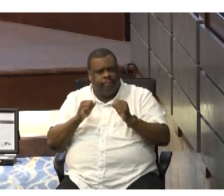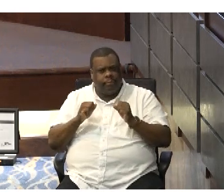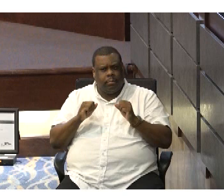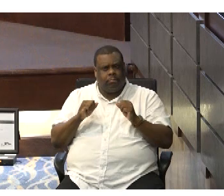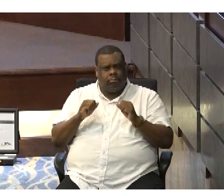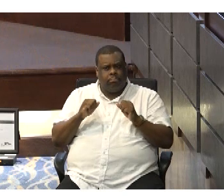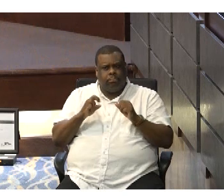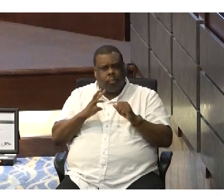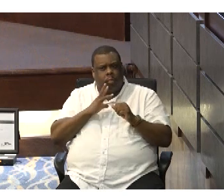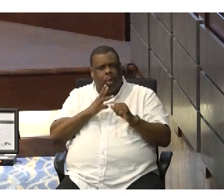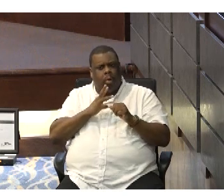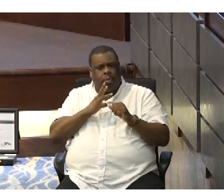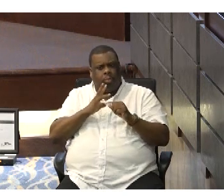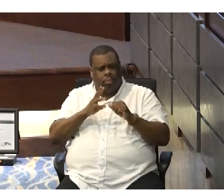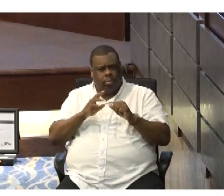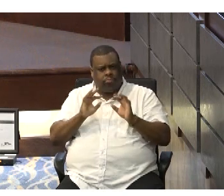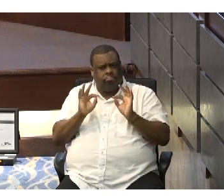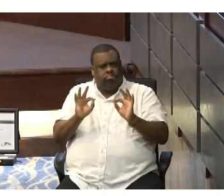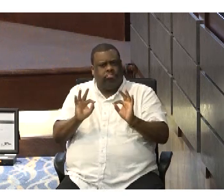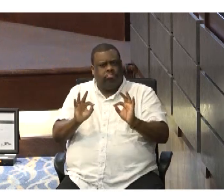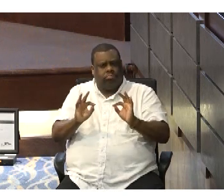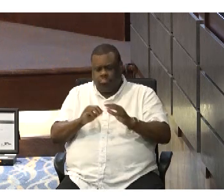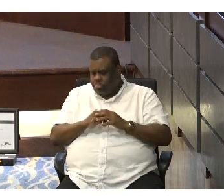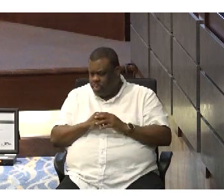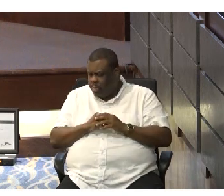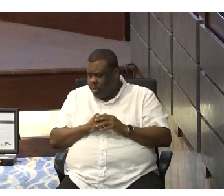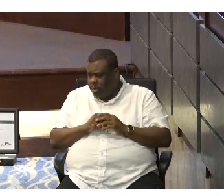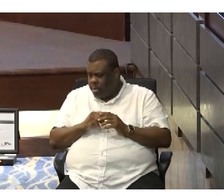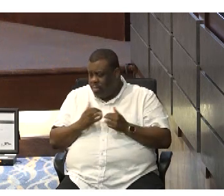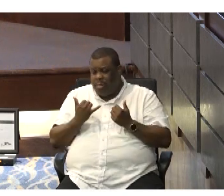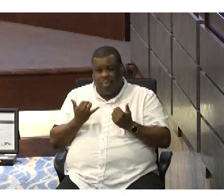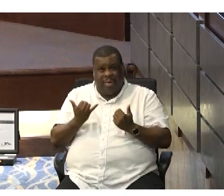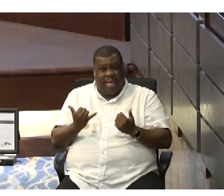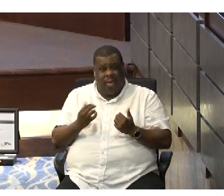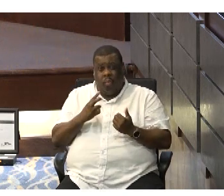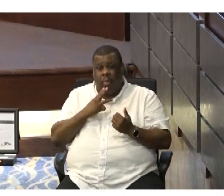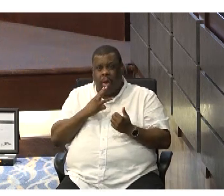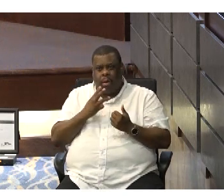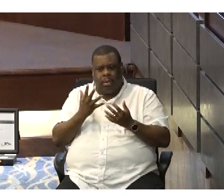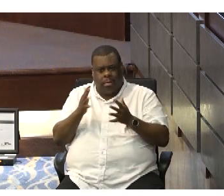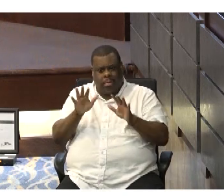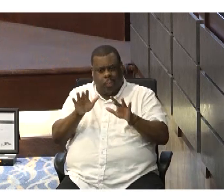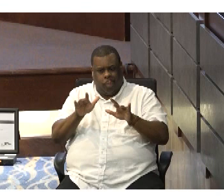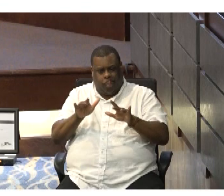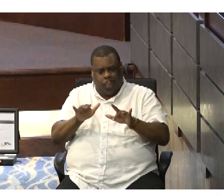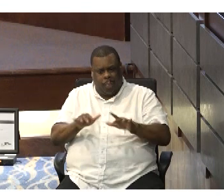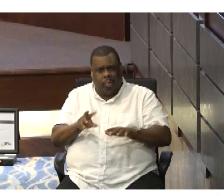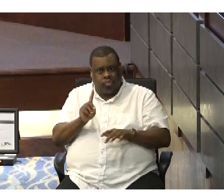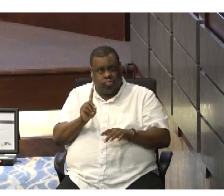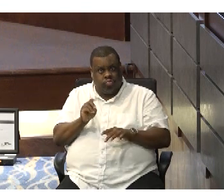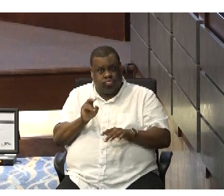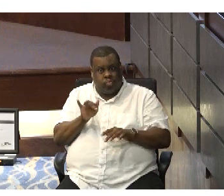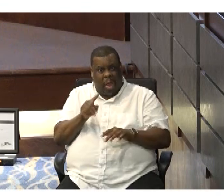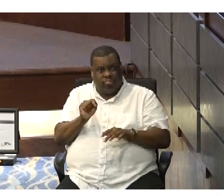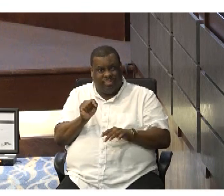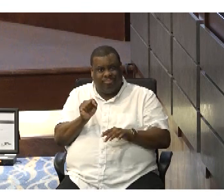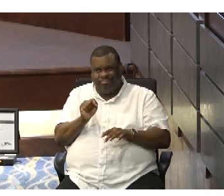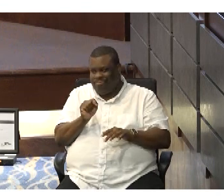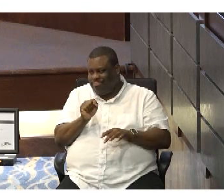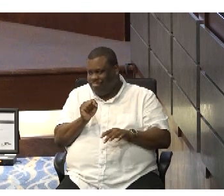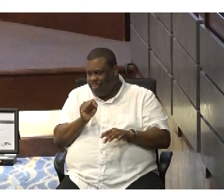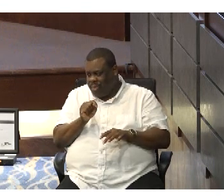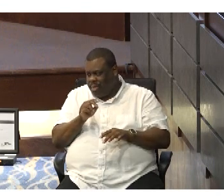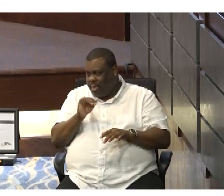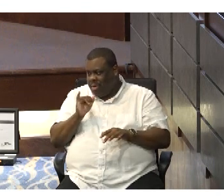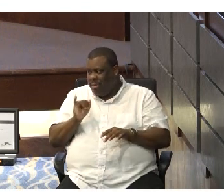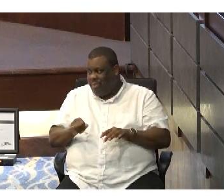our local water resources, which is really critical now that we're in a drought. I mean, all the water that runs off of our stormwater system ends up in